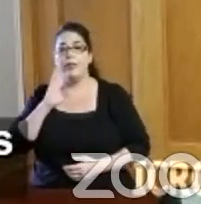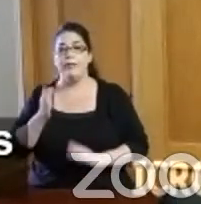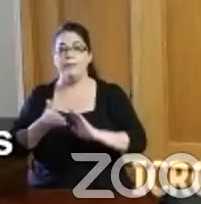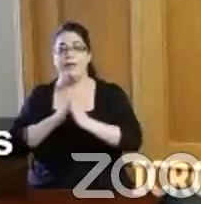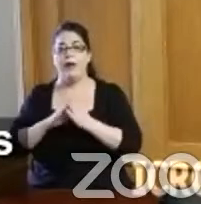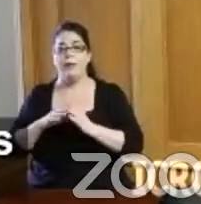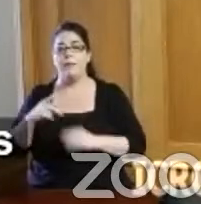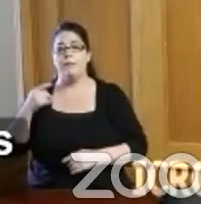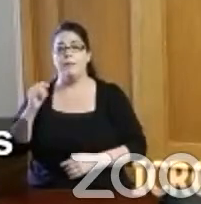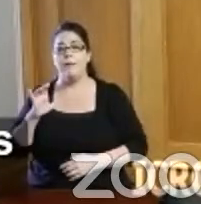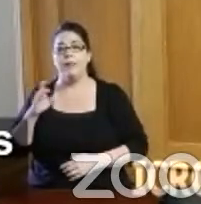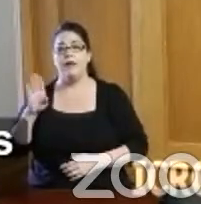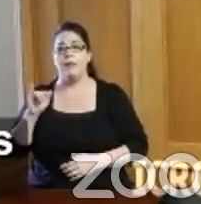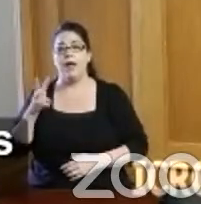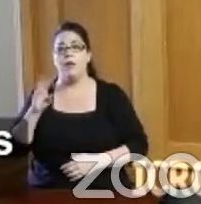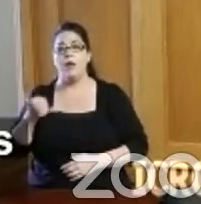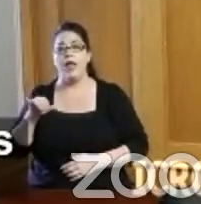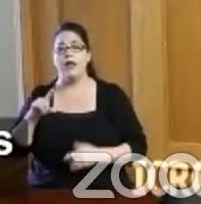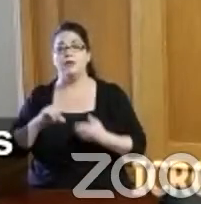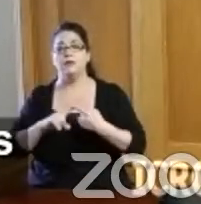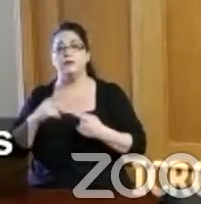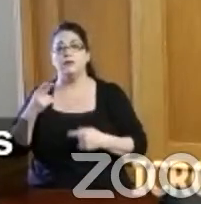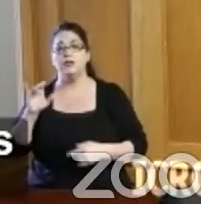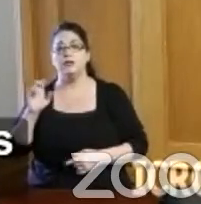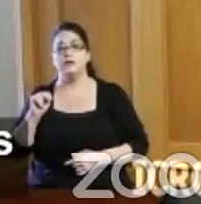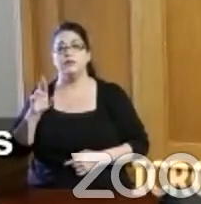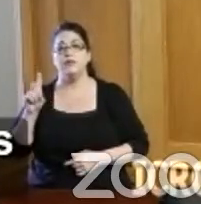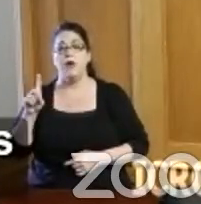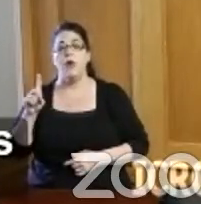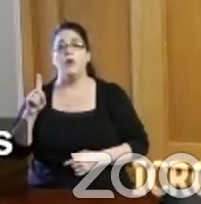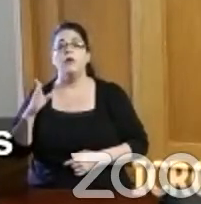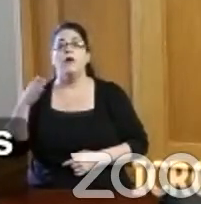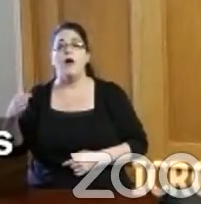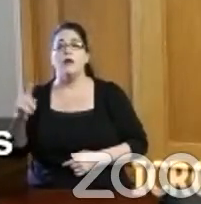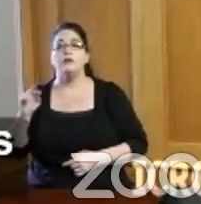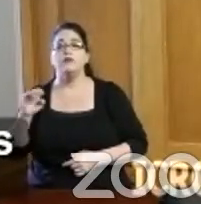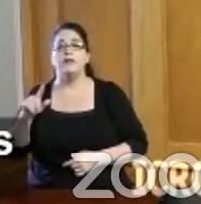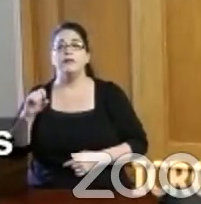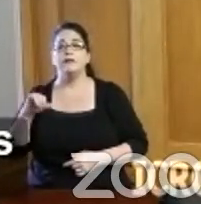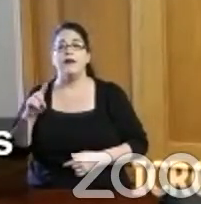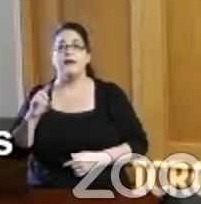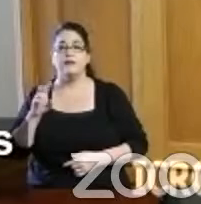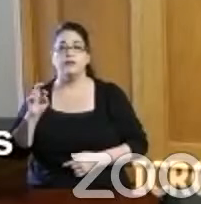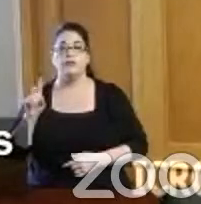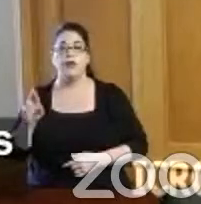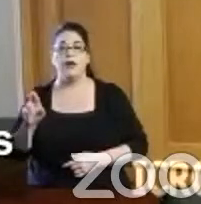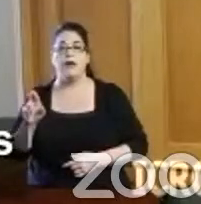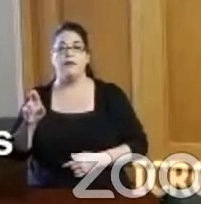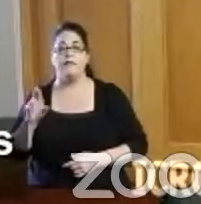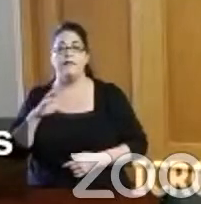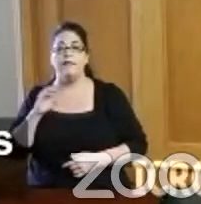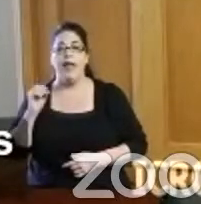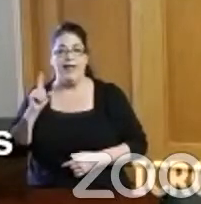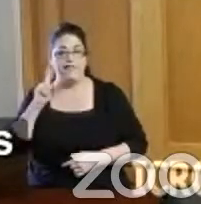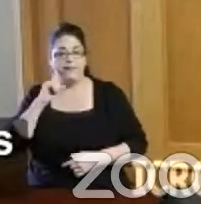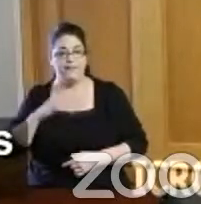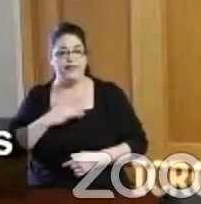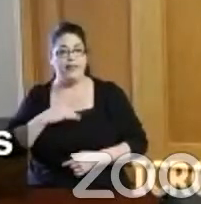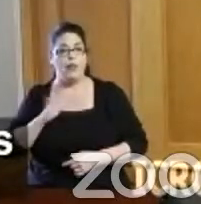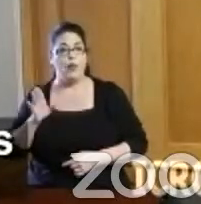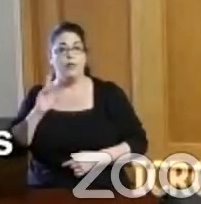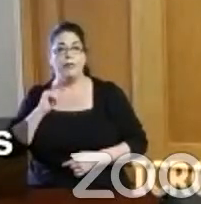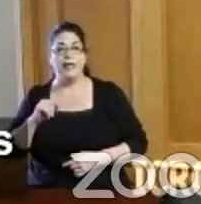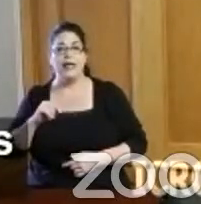public byway from Harrison to Hutchinson Road via Trailside Drive and Irwin Street. And I do believe that that's going to be, they're